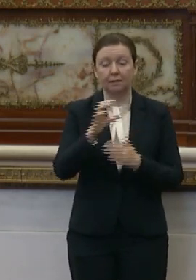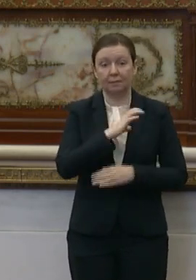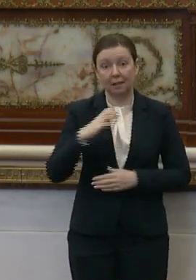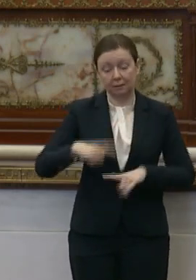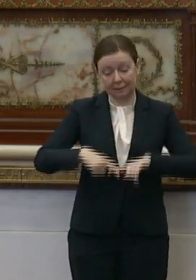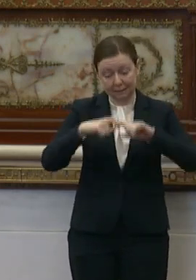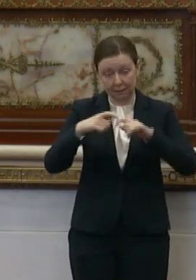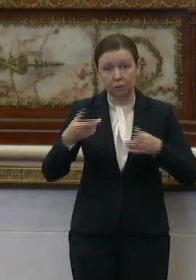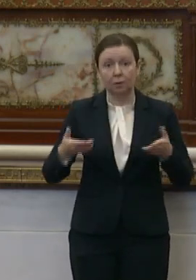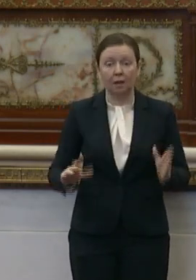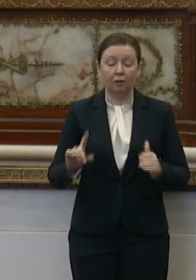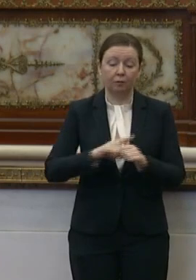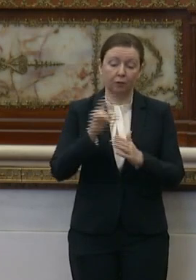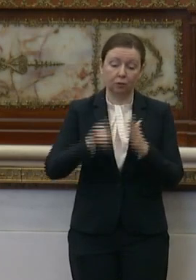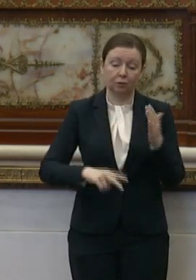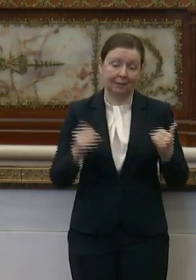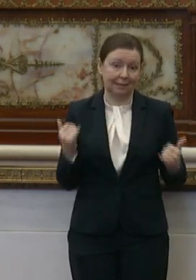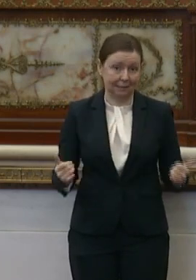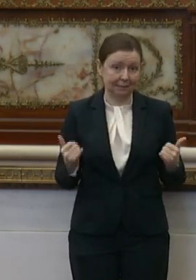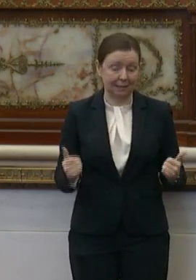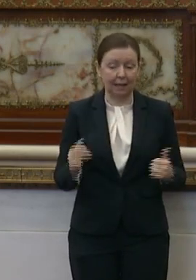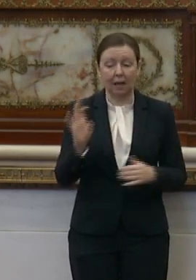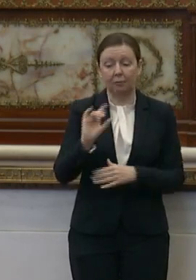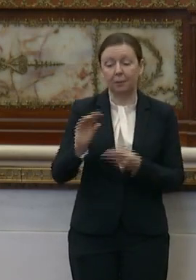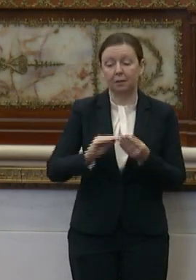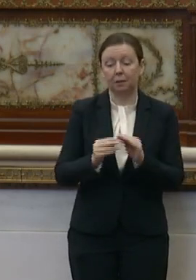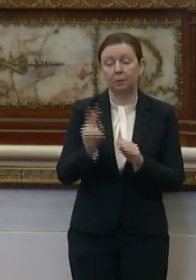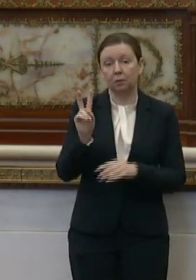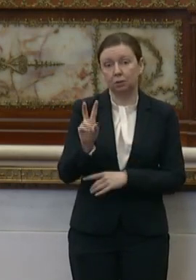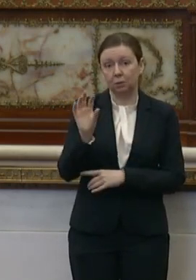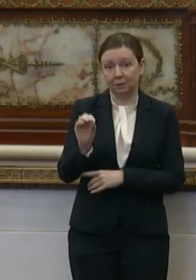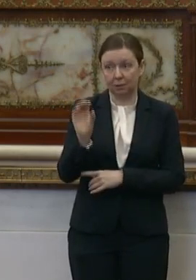suspended so as to permit first reading of this day of bill number